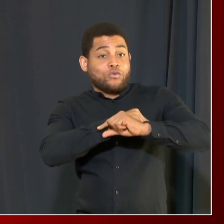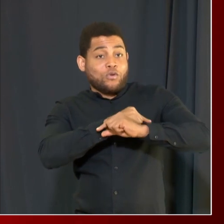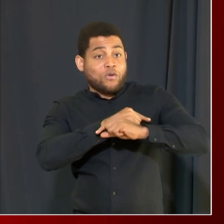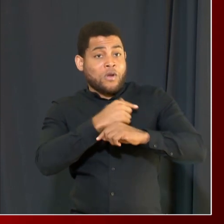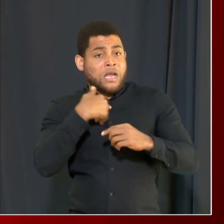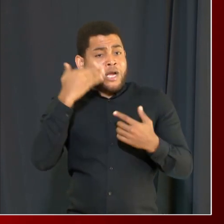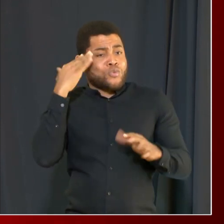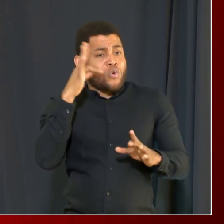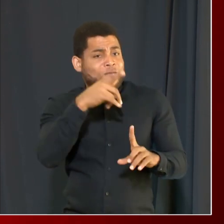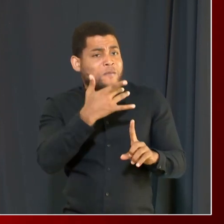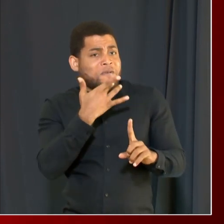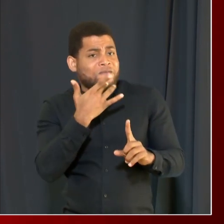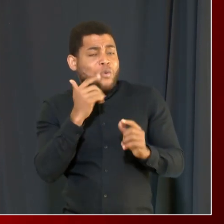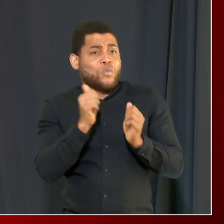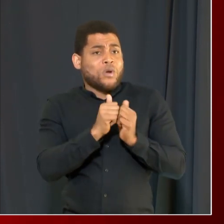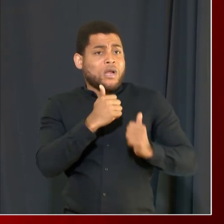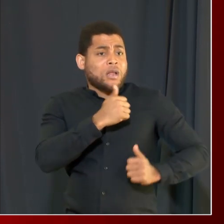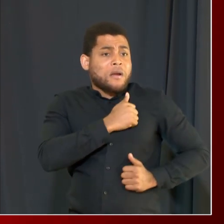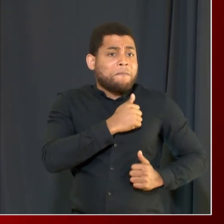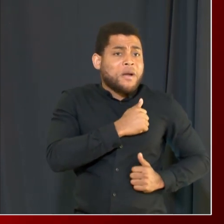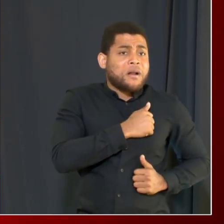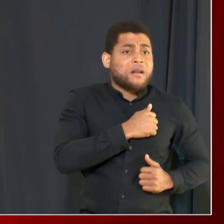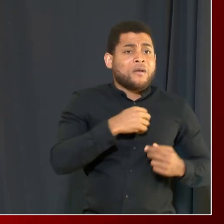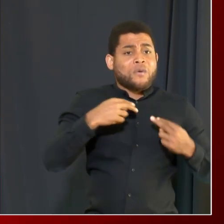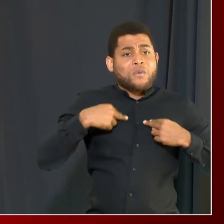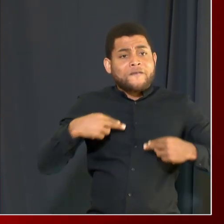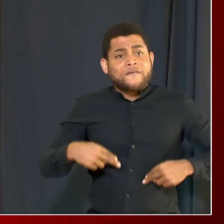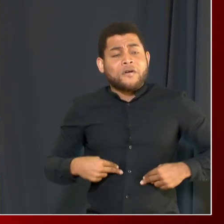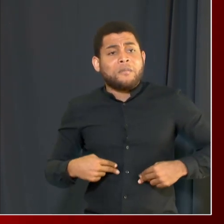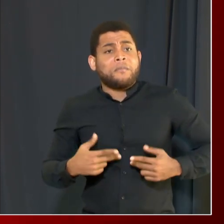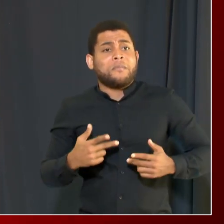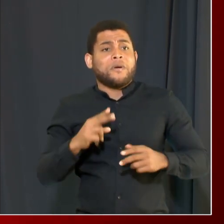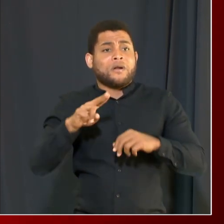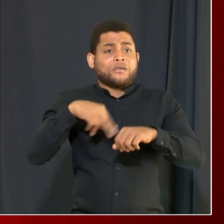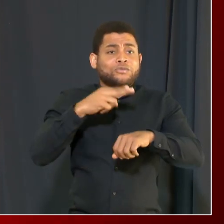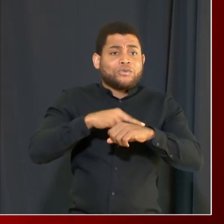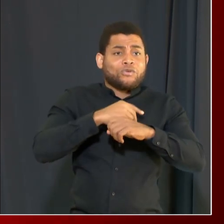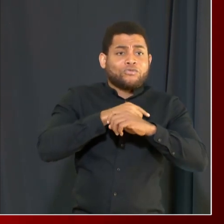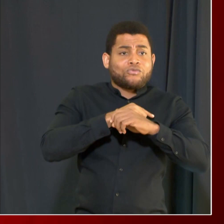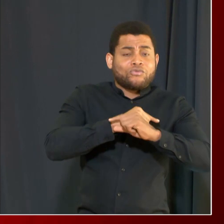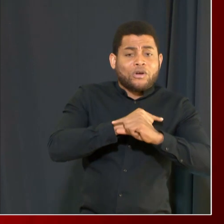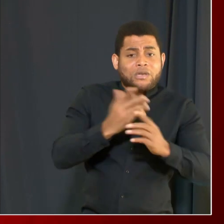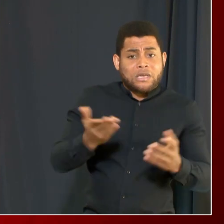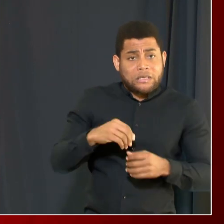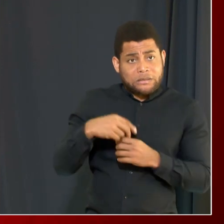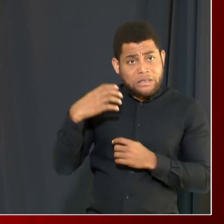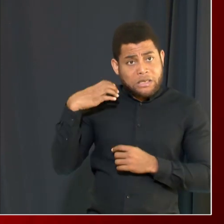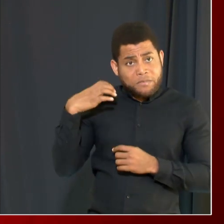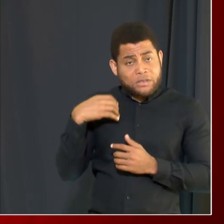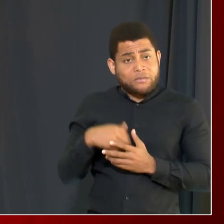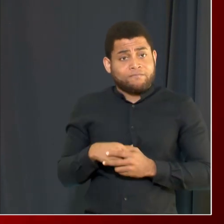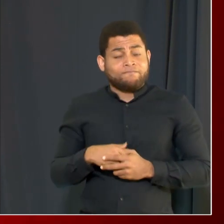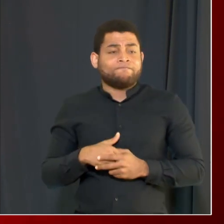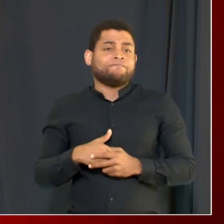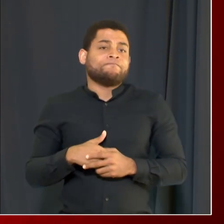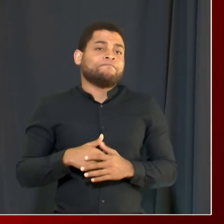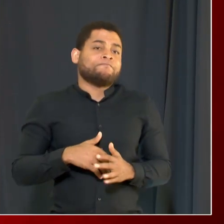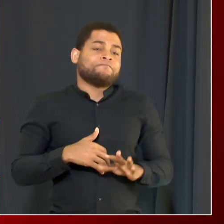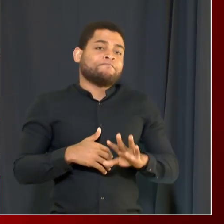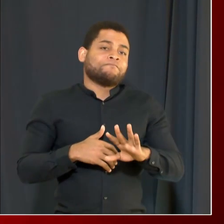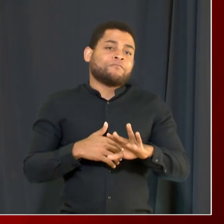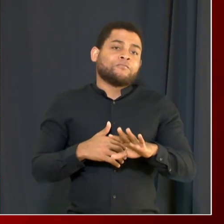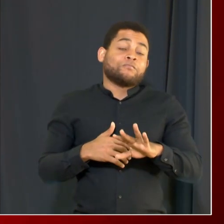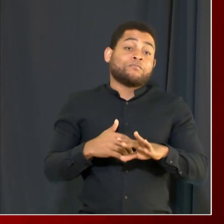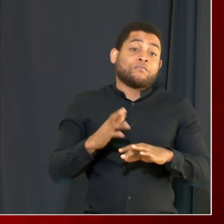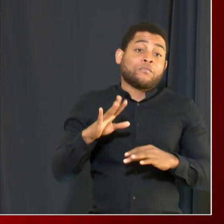armed, uniformed National Guard troops on the streets of the city's capital or the nation's capital. When we need the National Guard